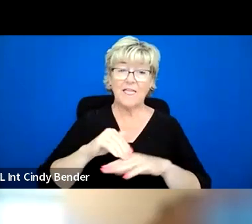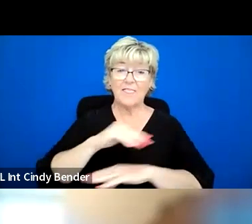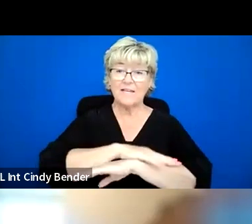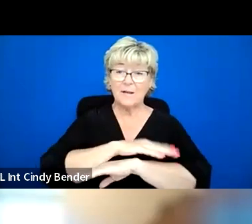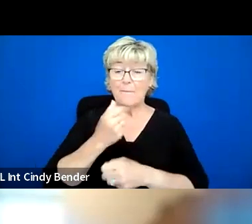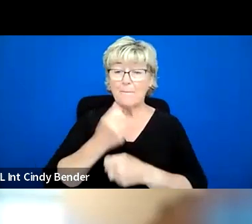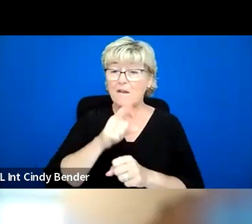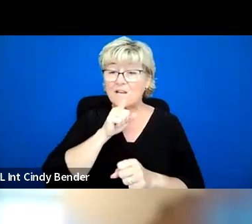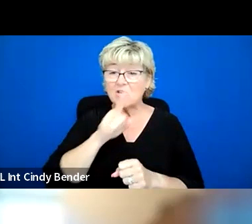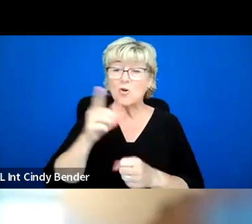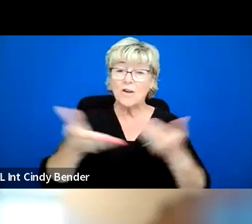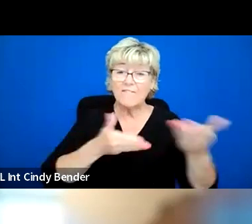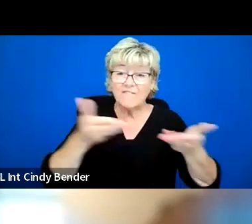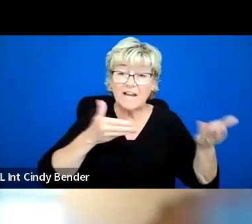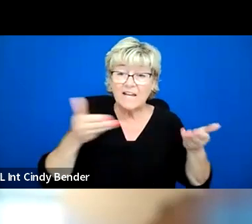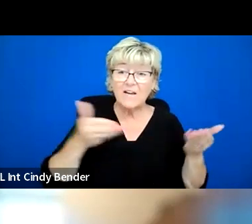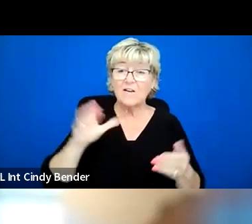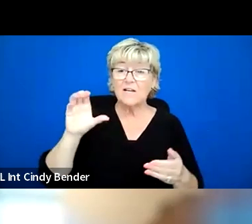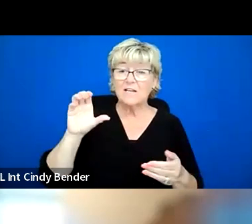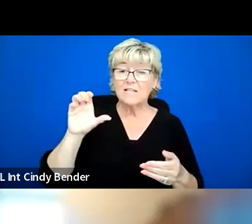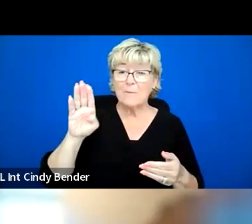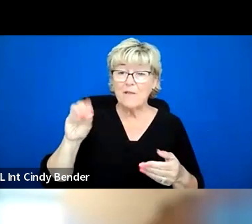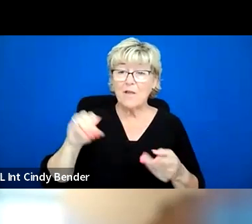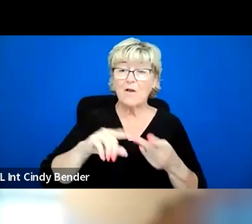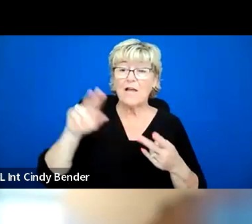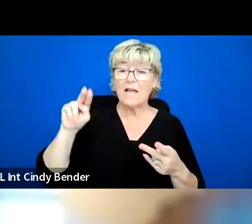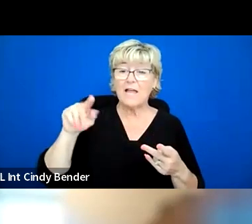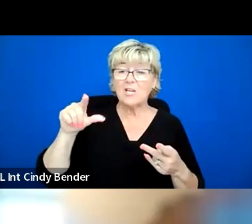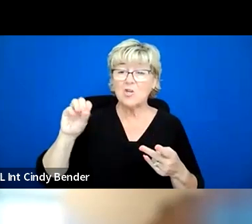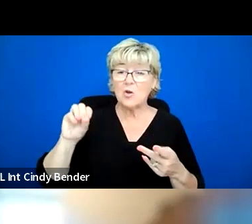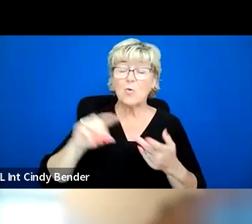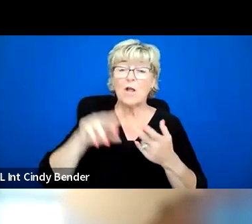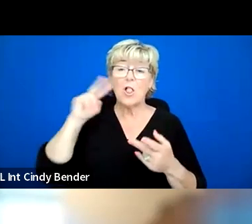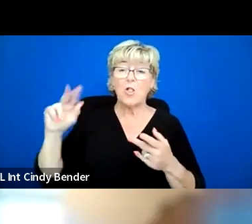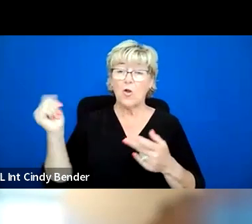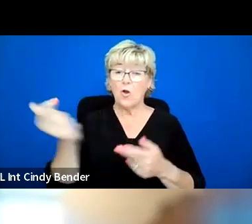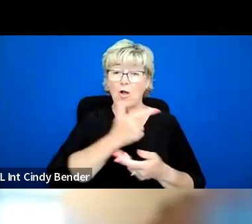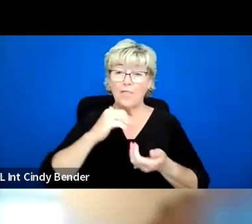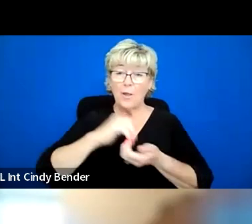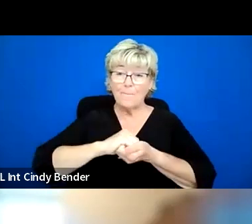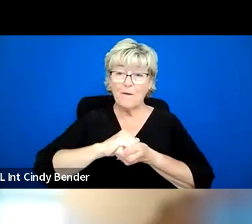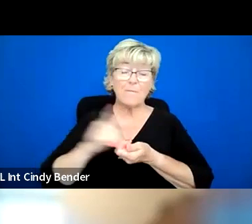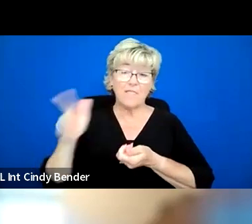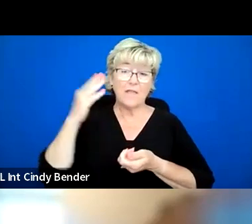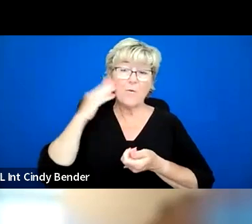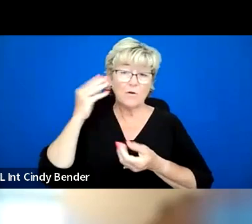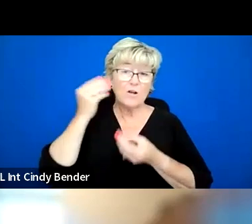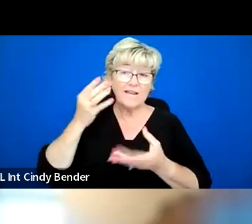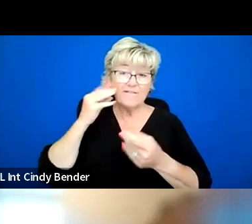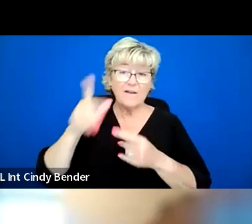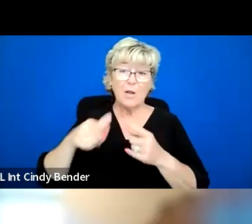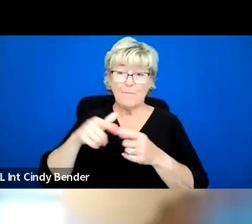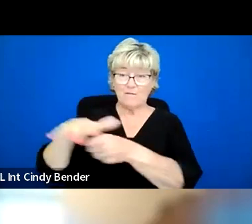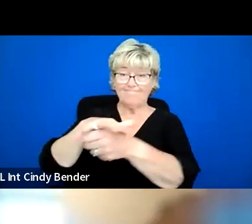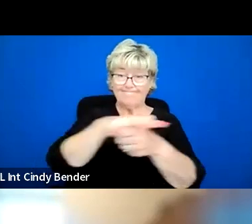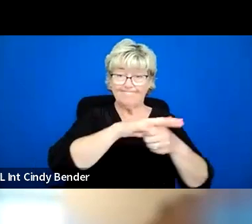make sure you are inviting the CBOs, the NGOs, and look at all the partners around you that are going to know the information about the demographics of